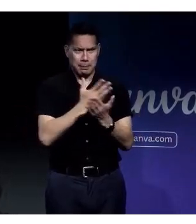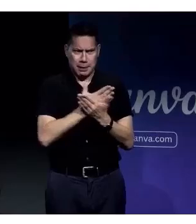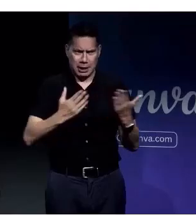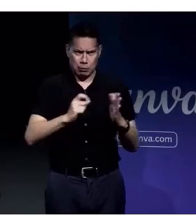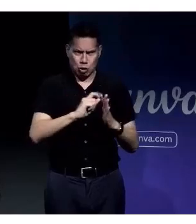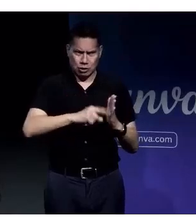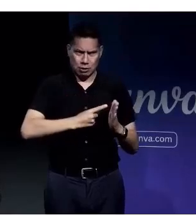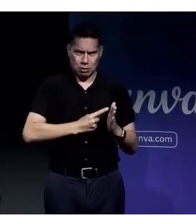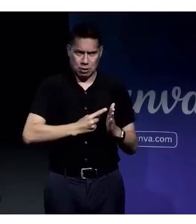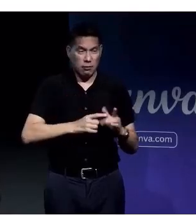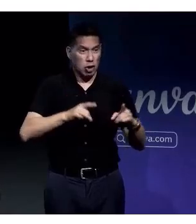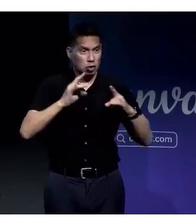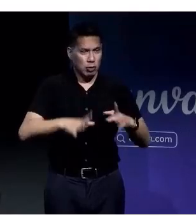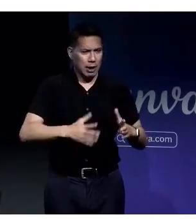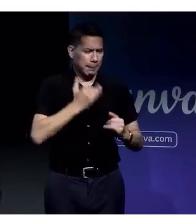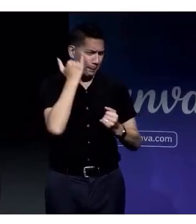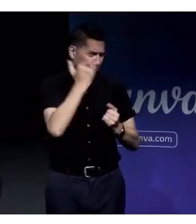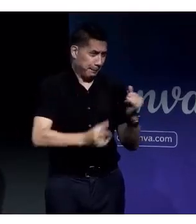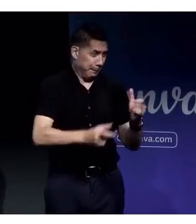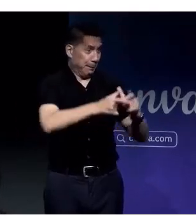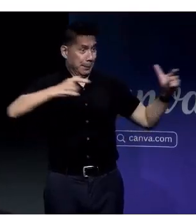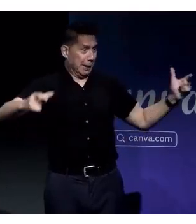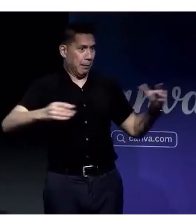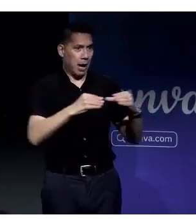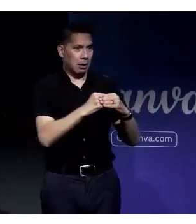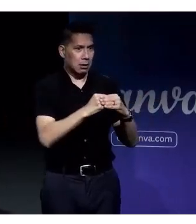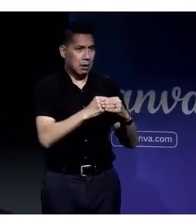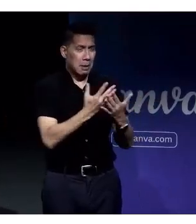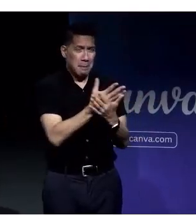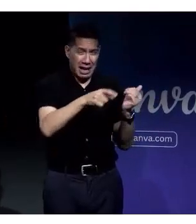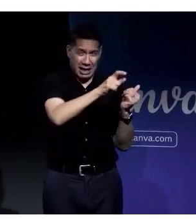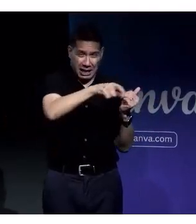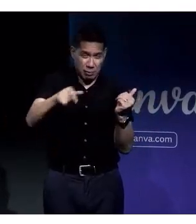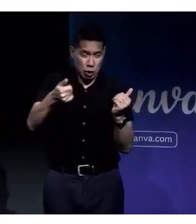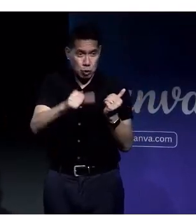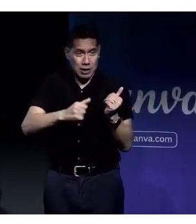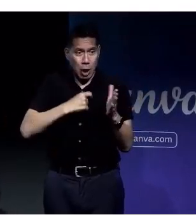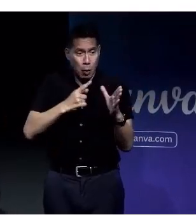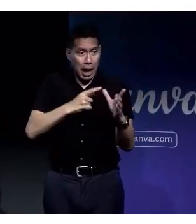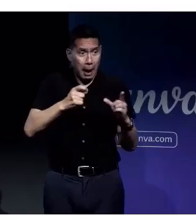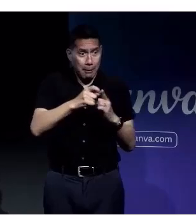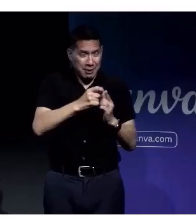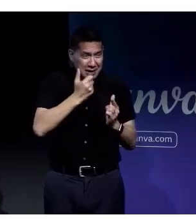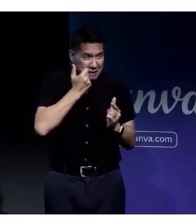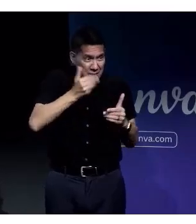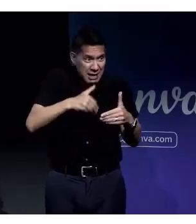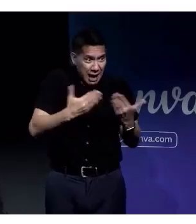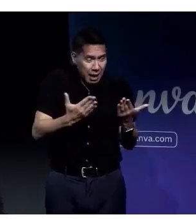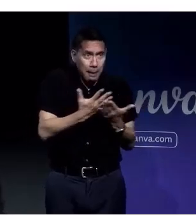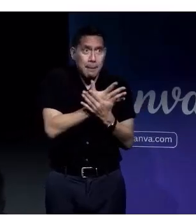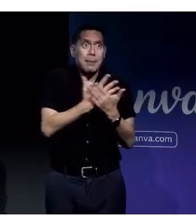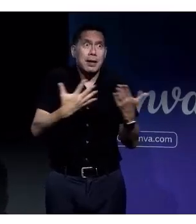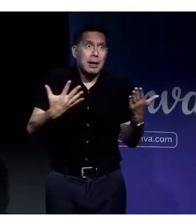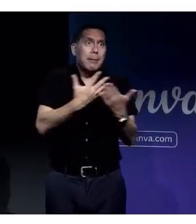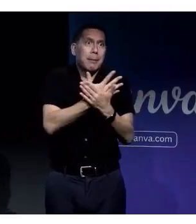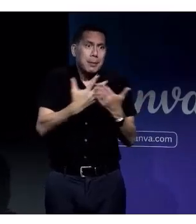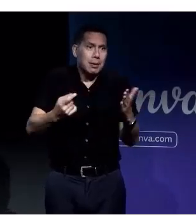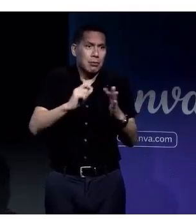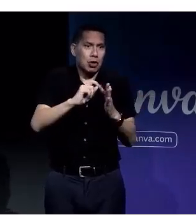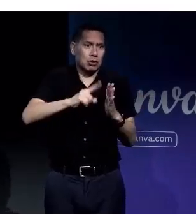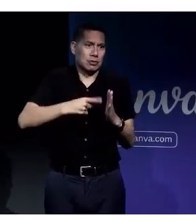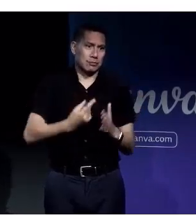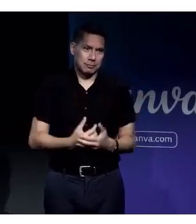We're Australia's biggest bank. We have millions of customers using our apps every day. So huge, huge project.